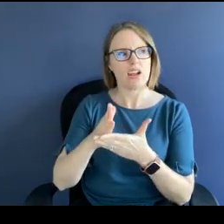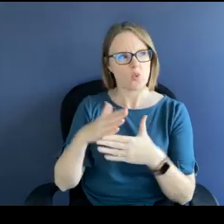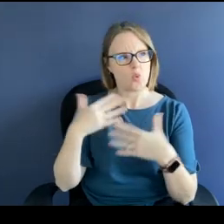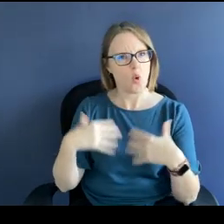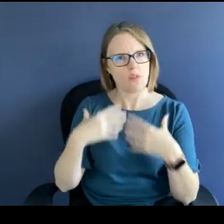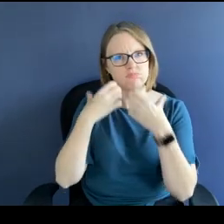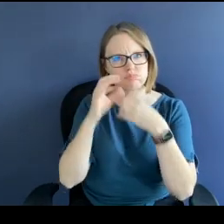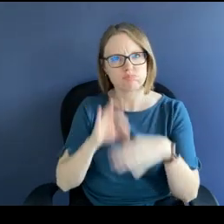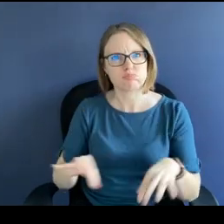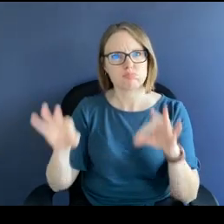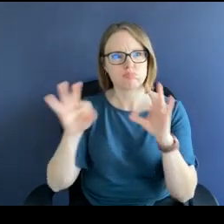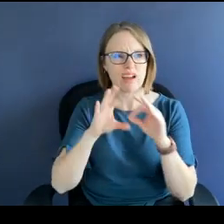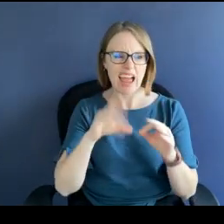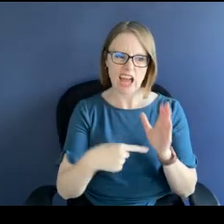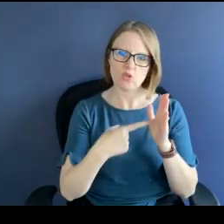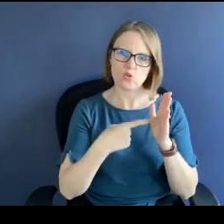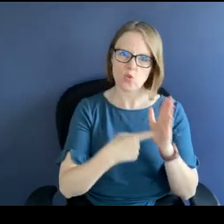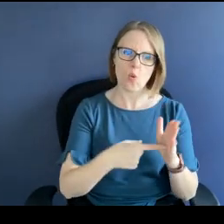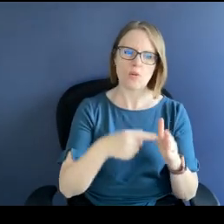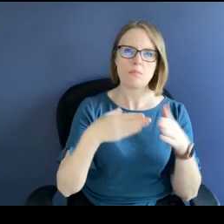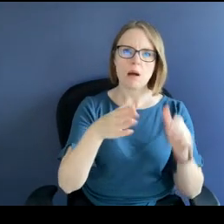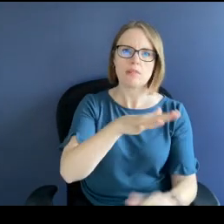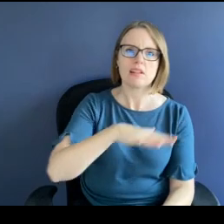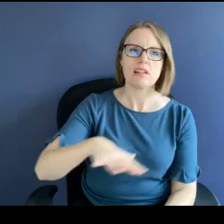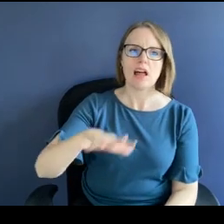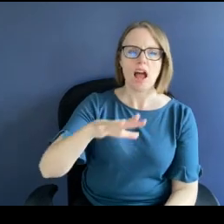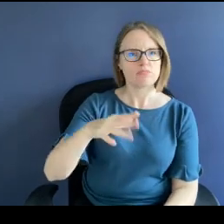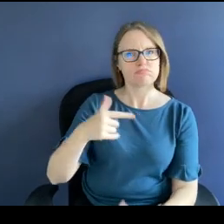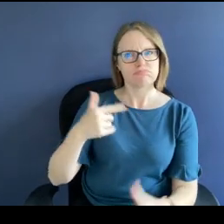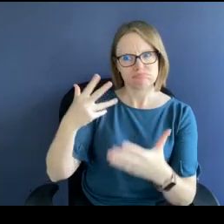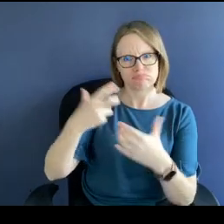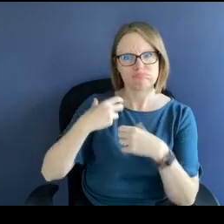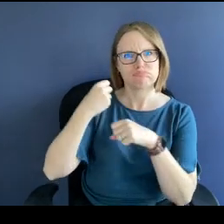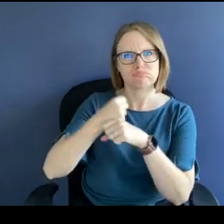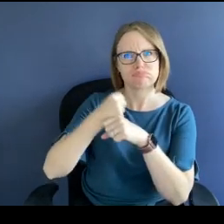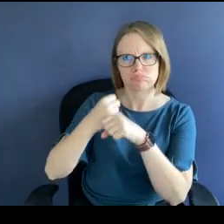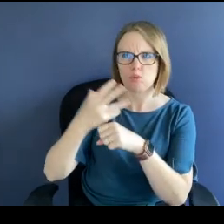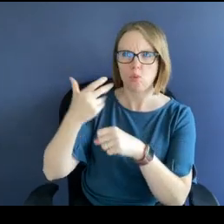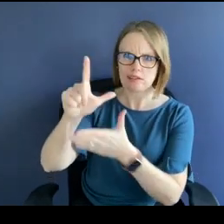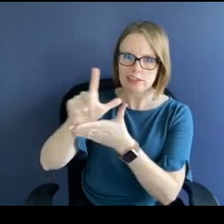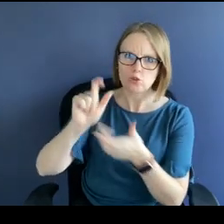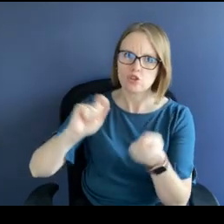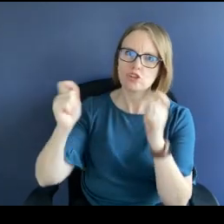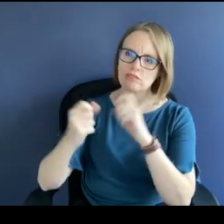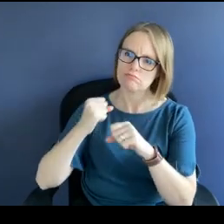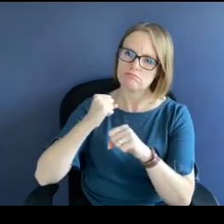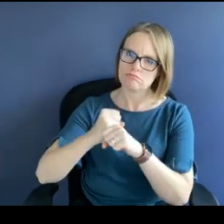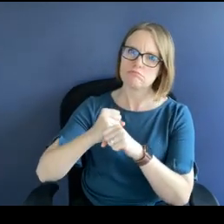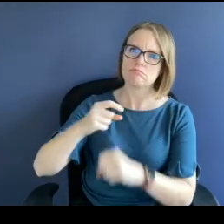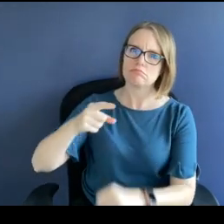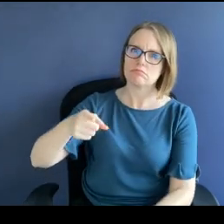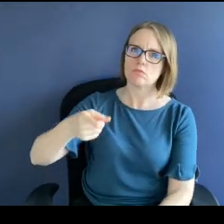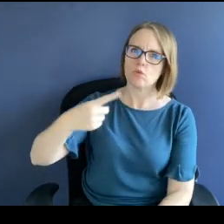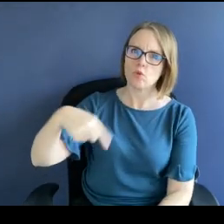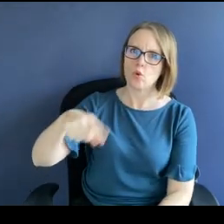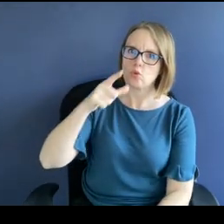the public's tenacity in demanding legal changes to